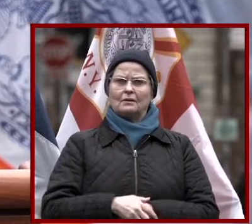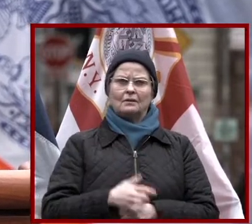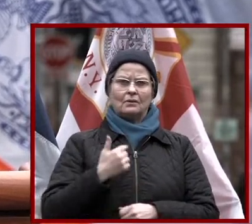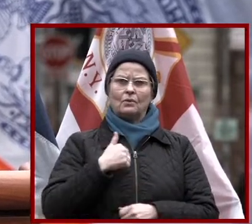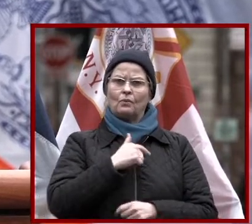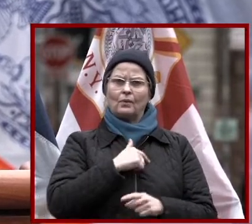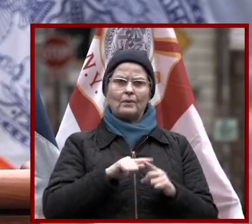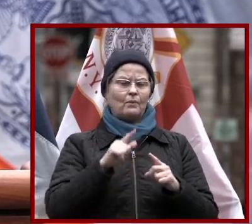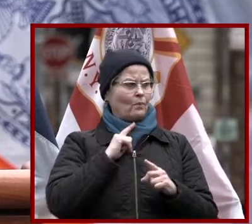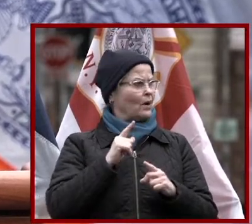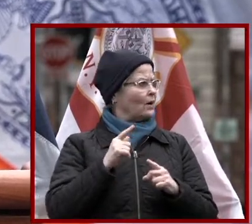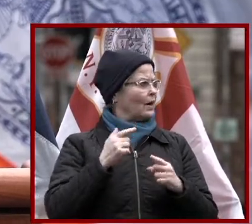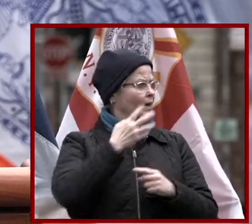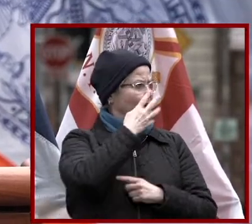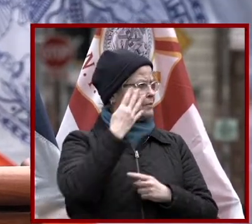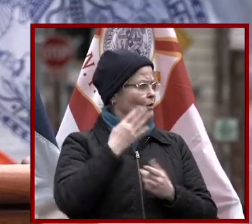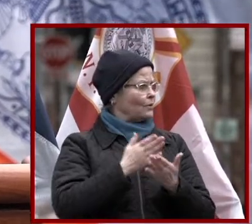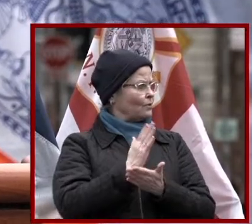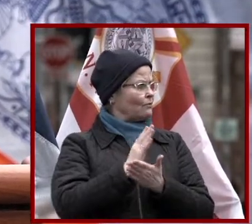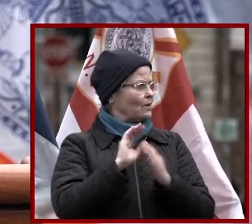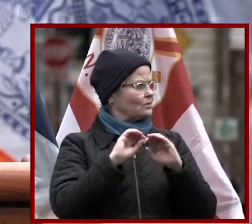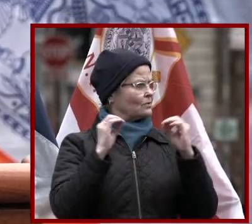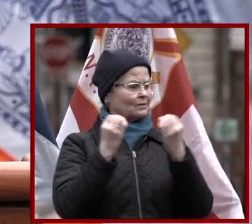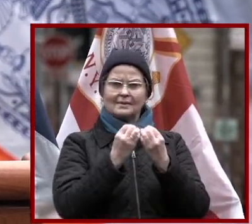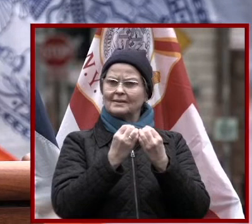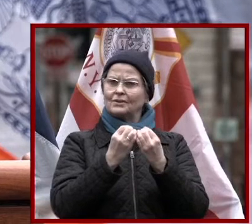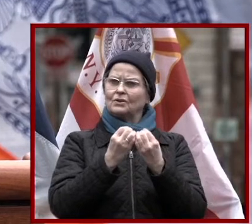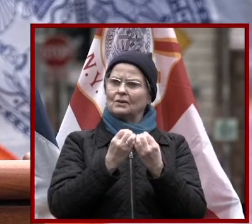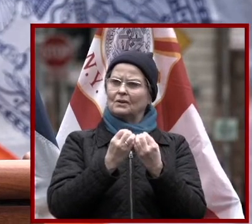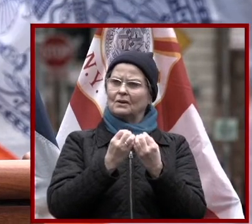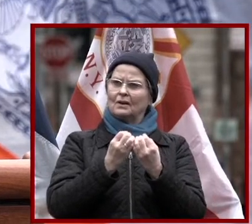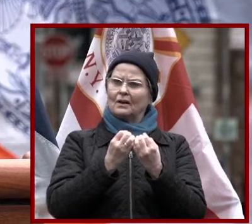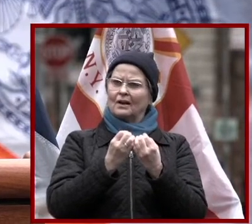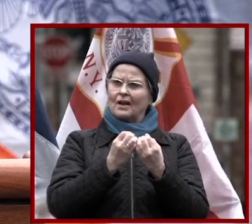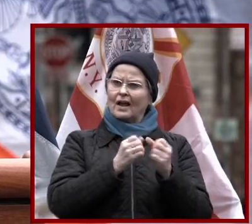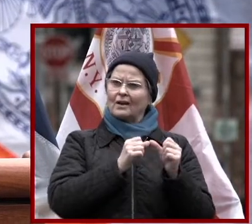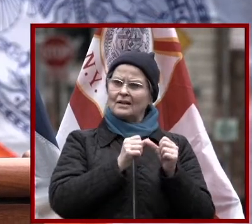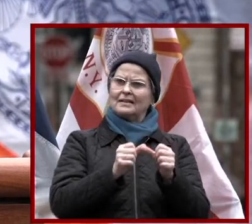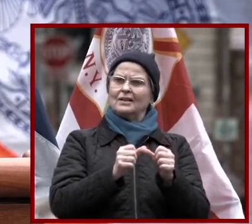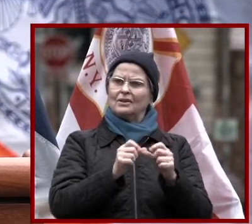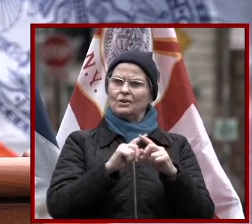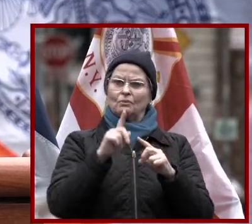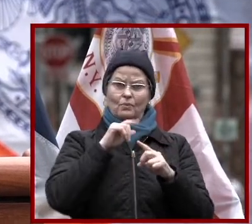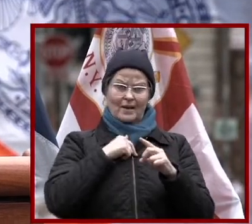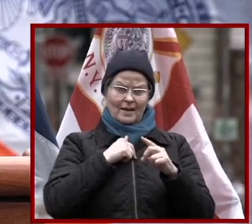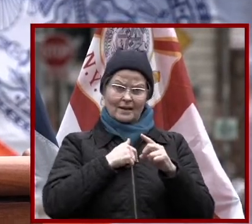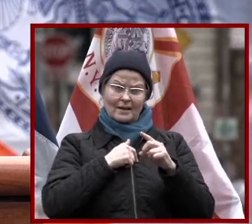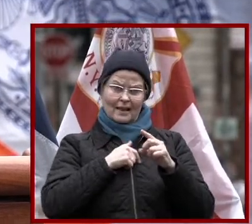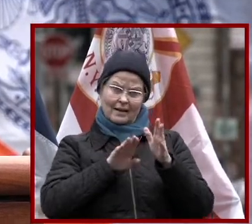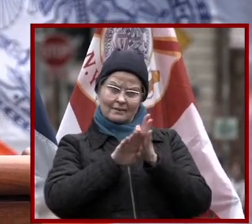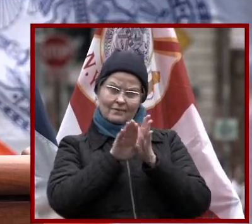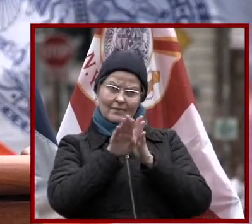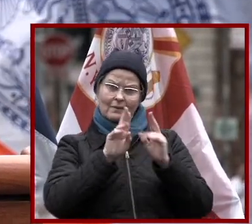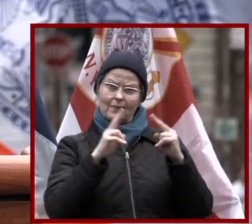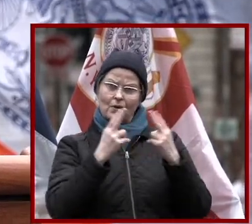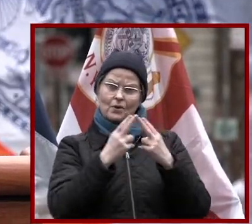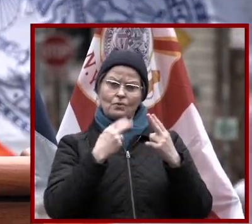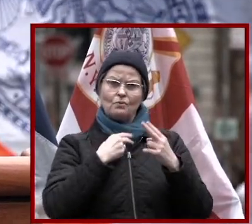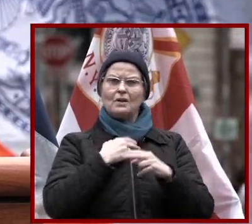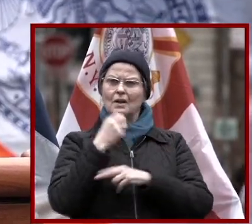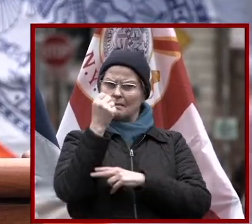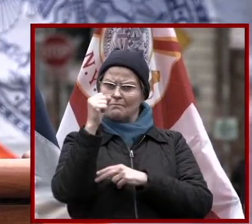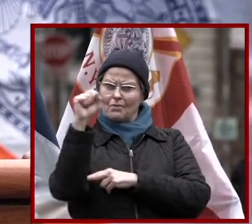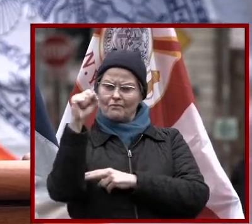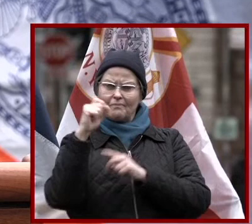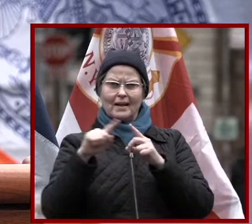an immigrant rights organization through succeeding decades, when we worked to help build the union movement in America, the Workers' Circle